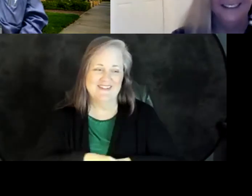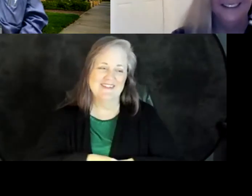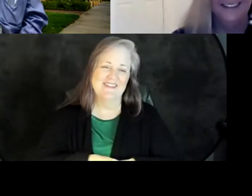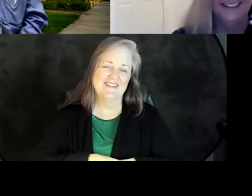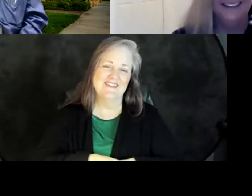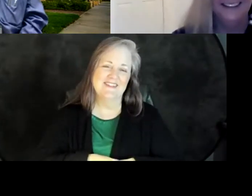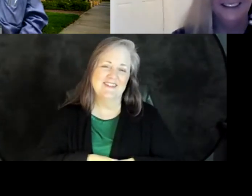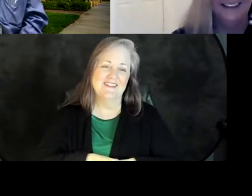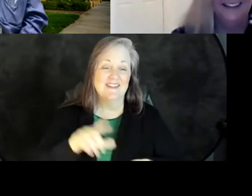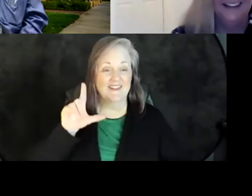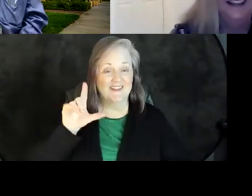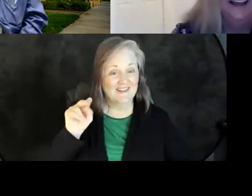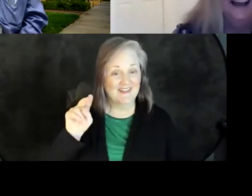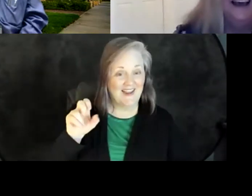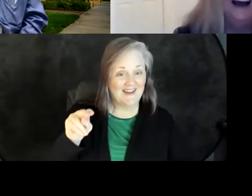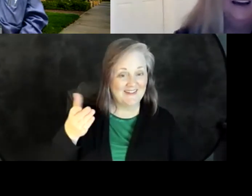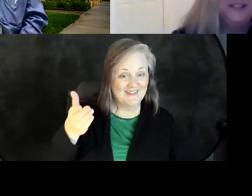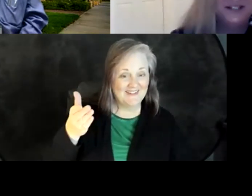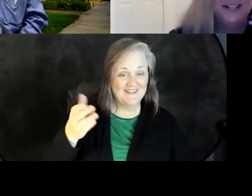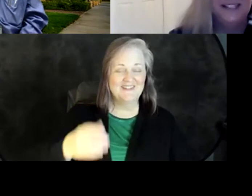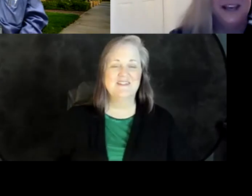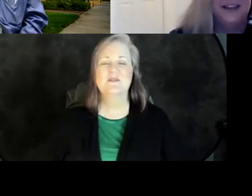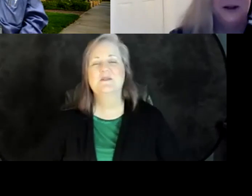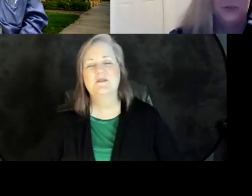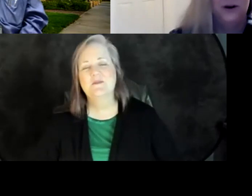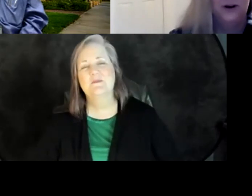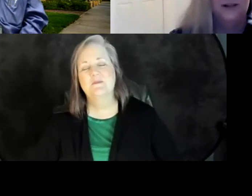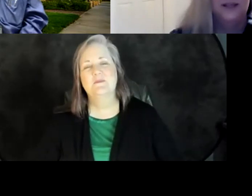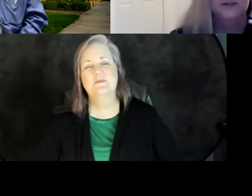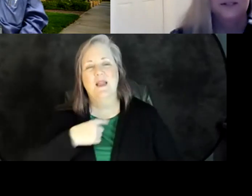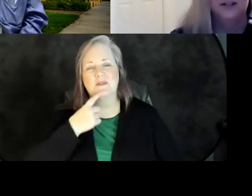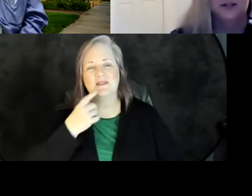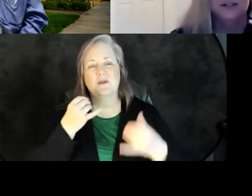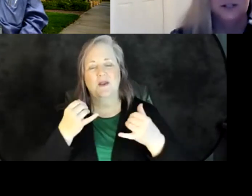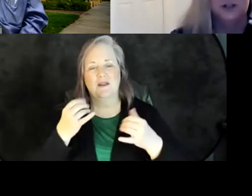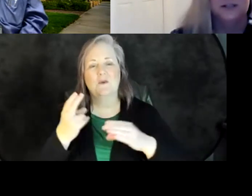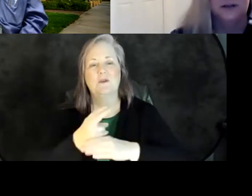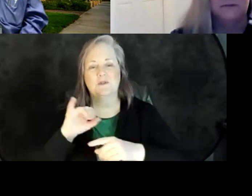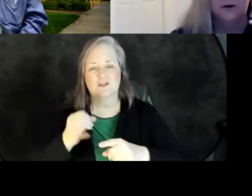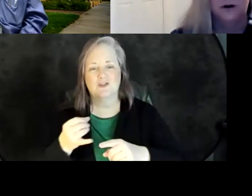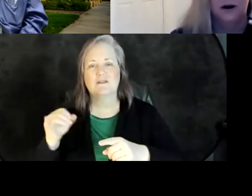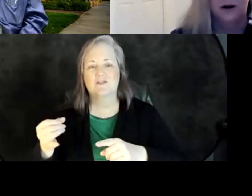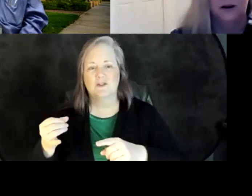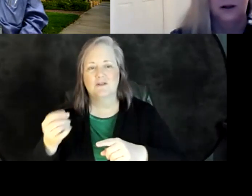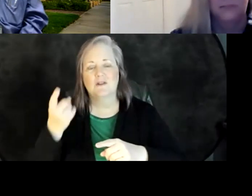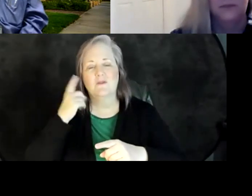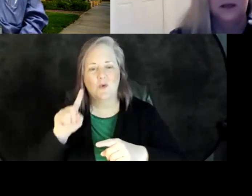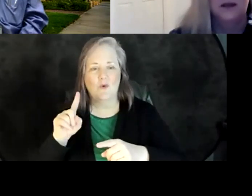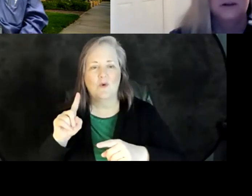Go ahead, Lynette. I was just going to say that we are currently using Johnson & Johnson for